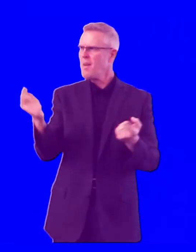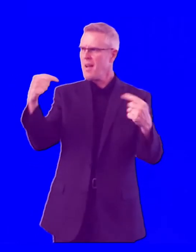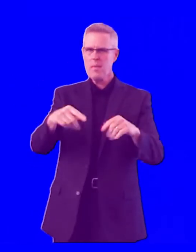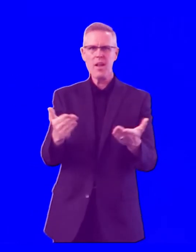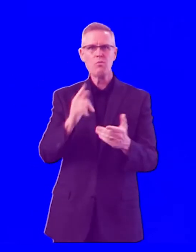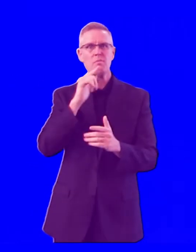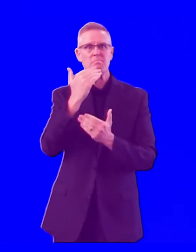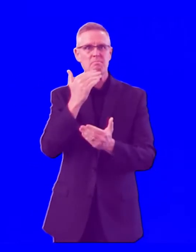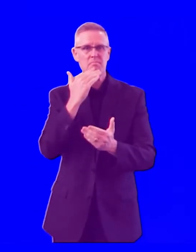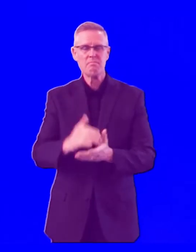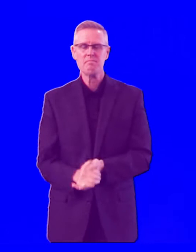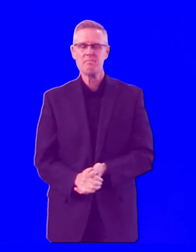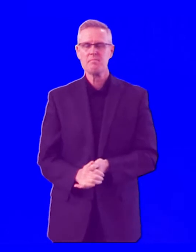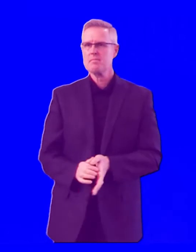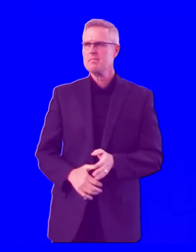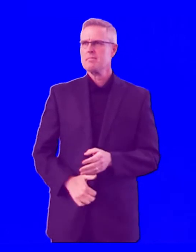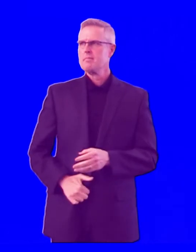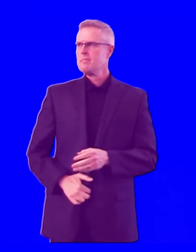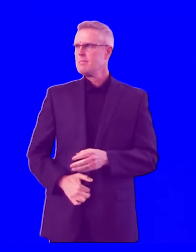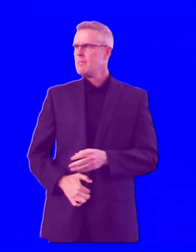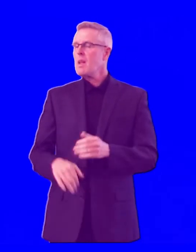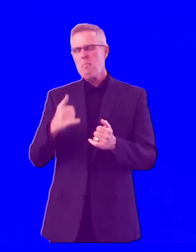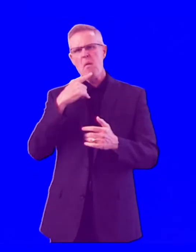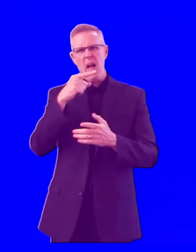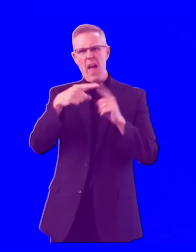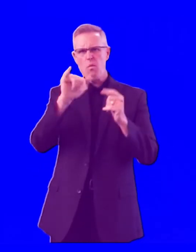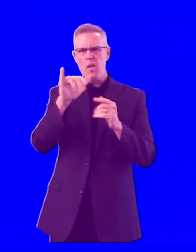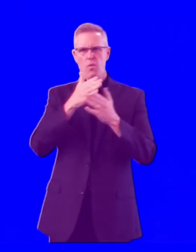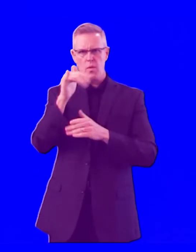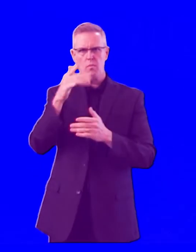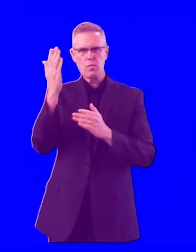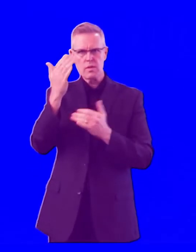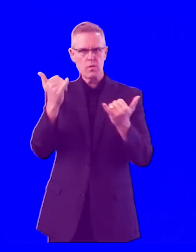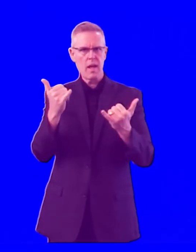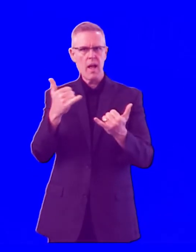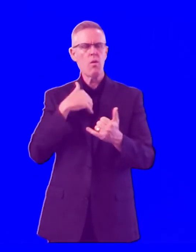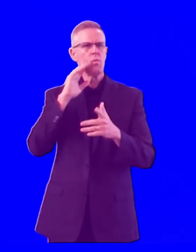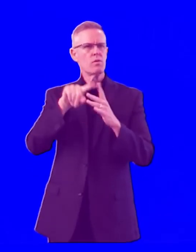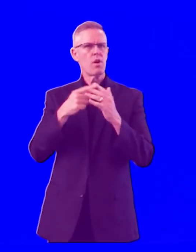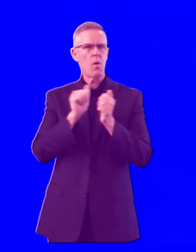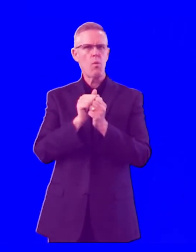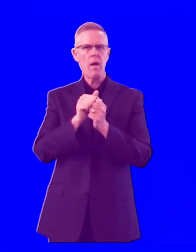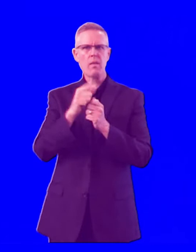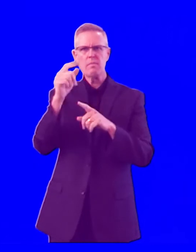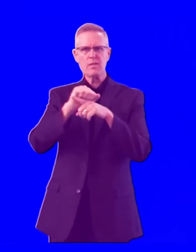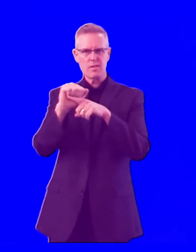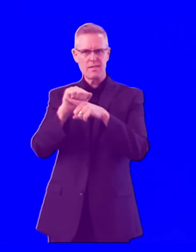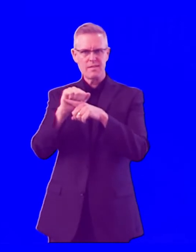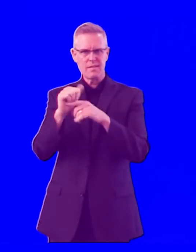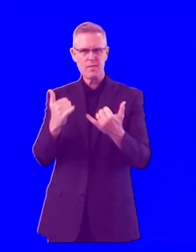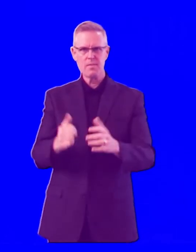all being here. Thank you. We're about halfway through the presentation today, and so I'm going to start off with an